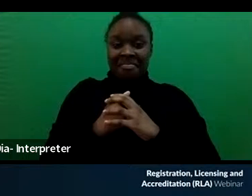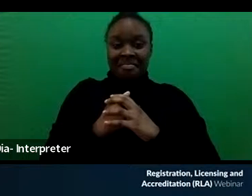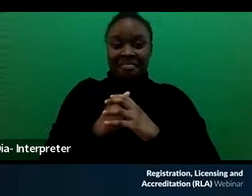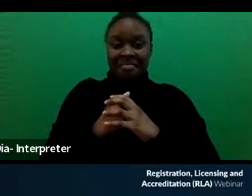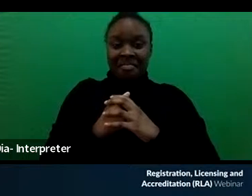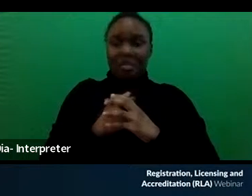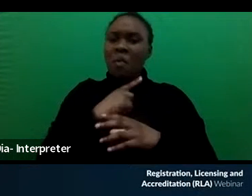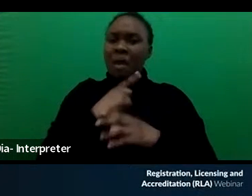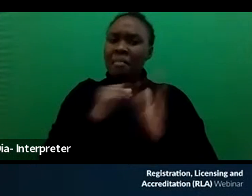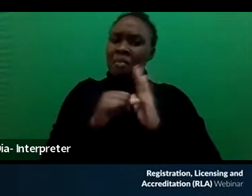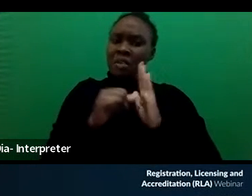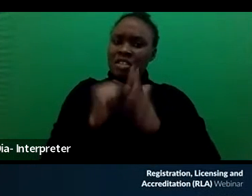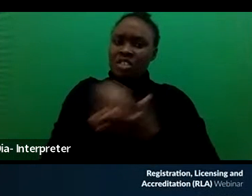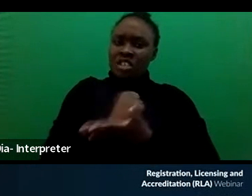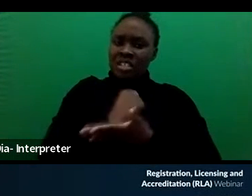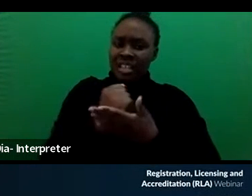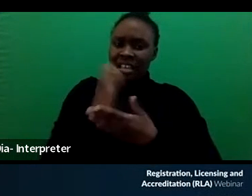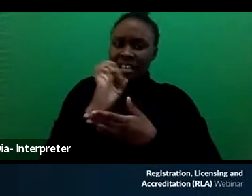it important to register?